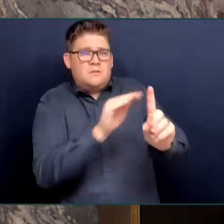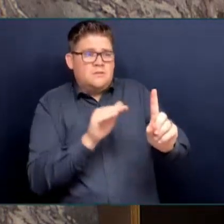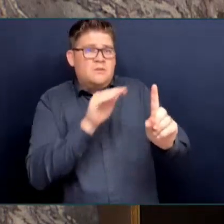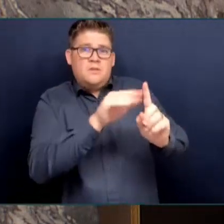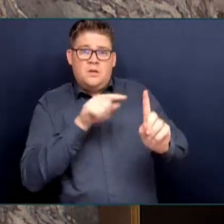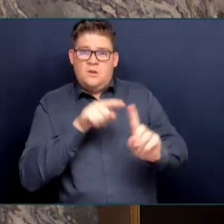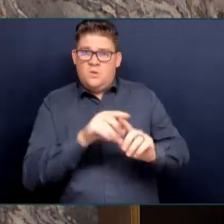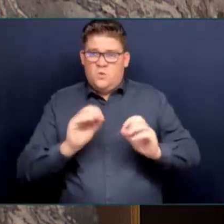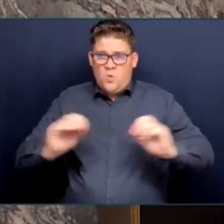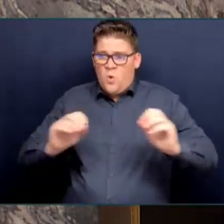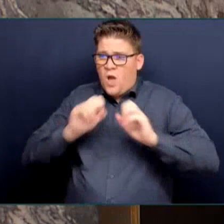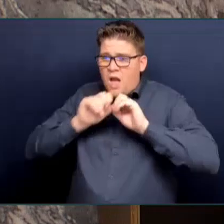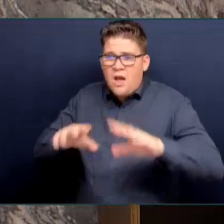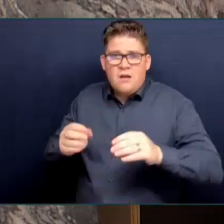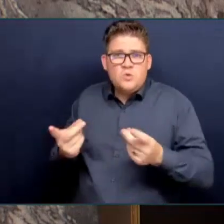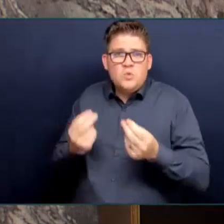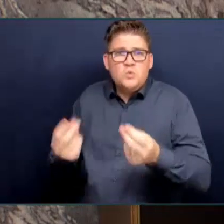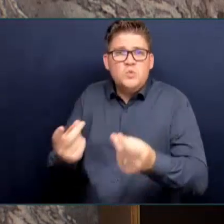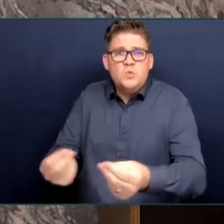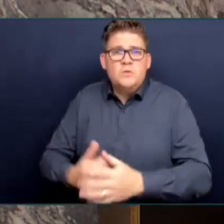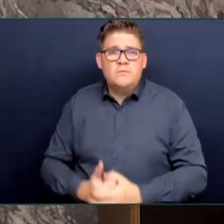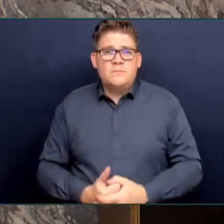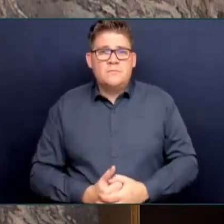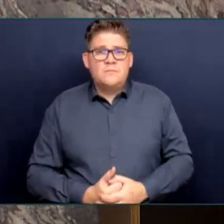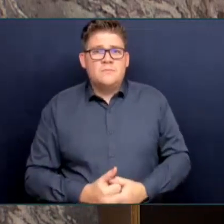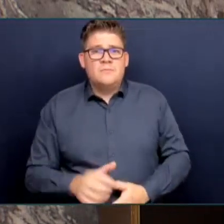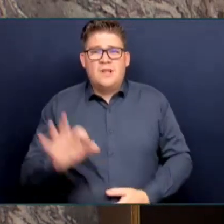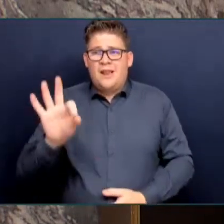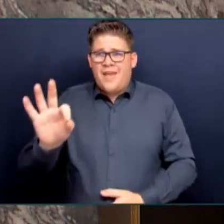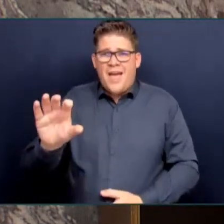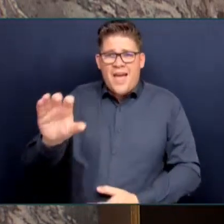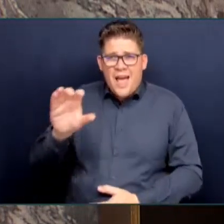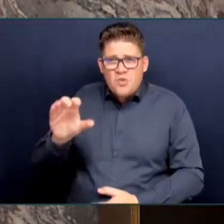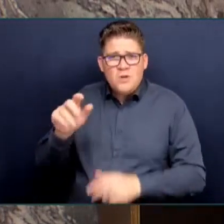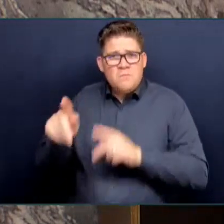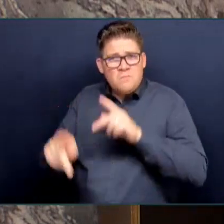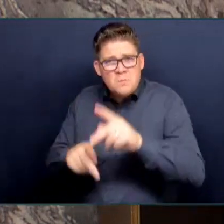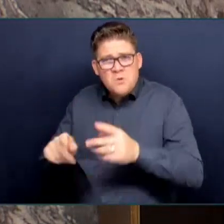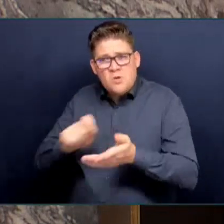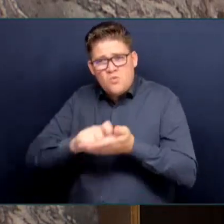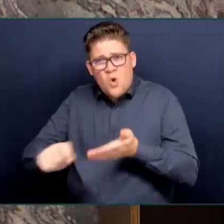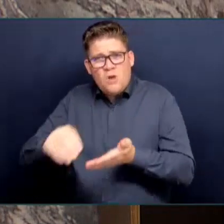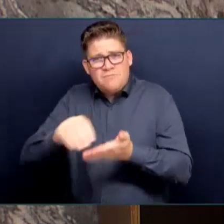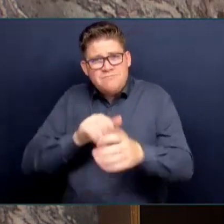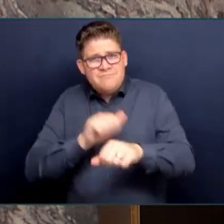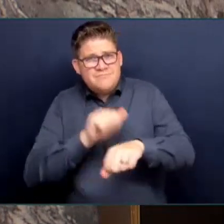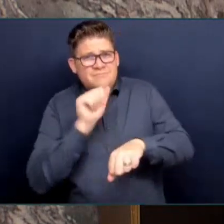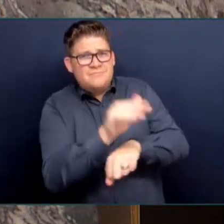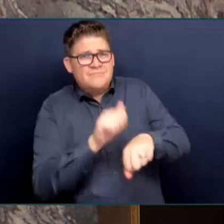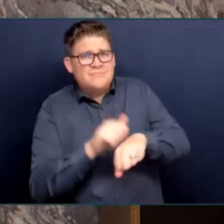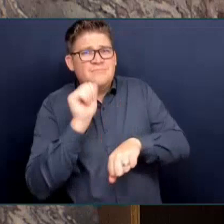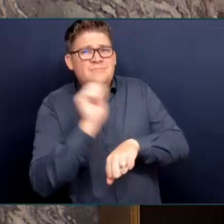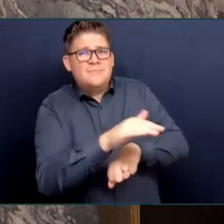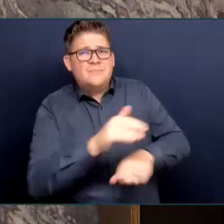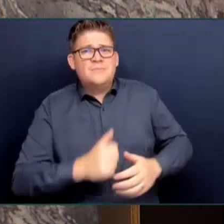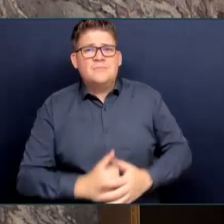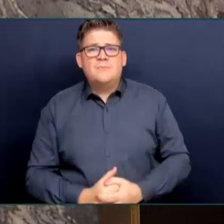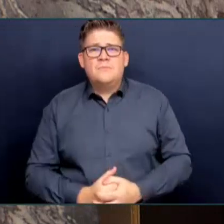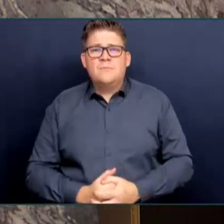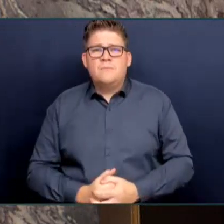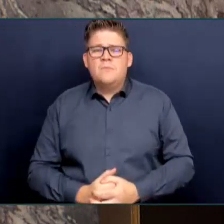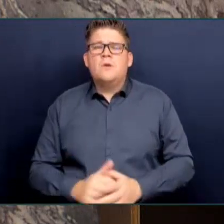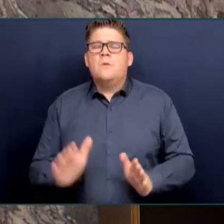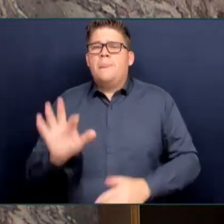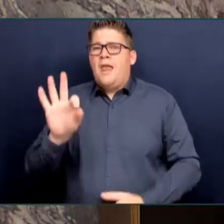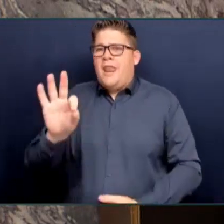wrote to the Attorney General last April. At any point in the past 5 years, heck, the last year, he could have